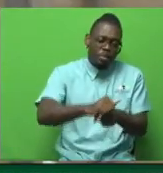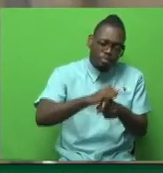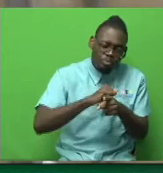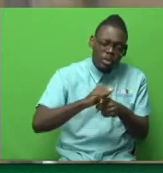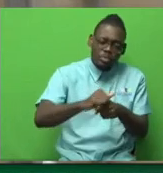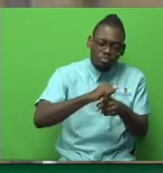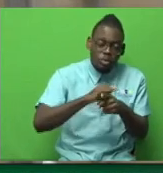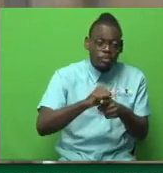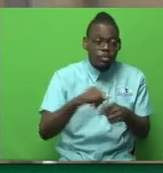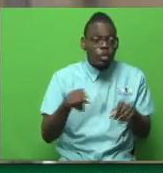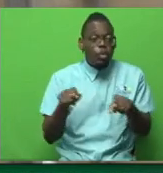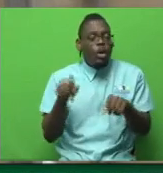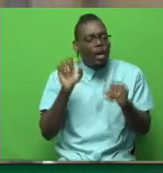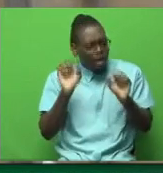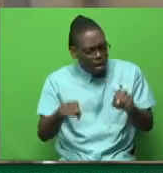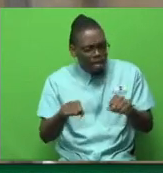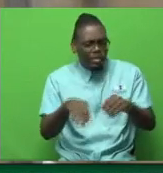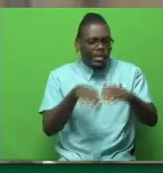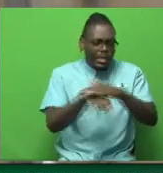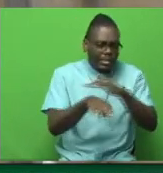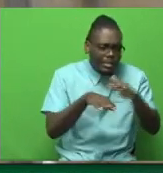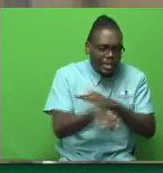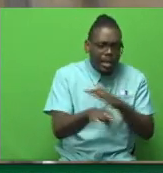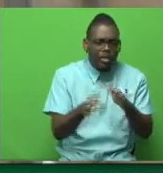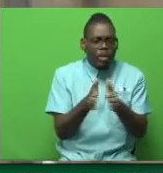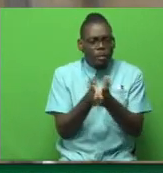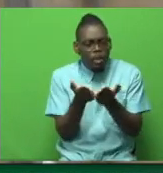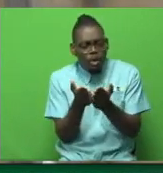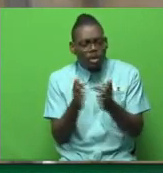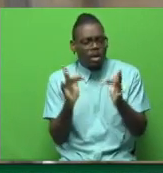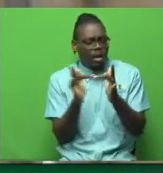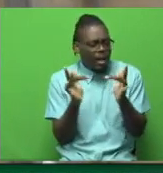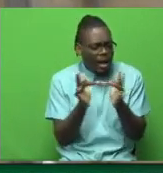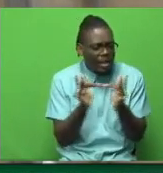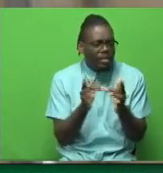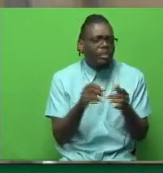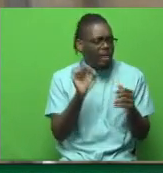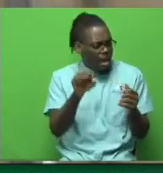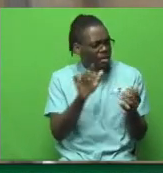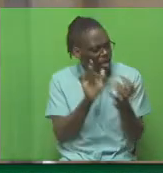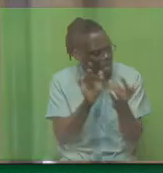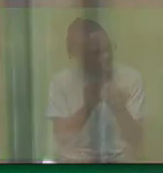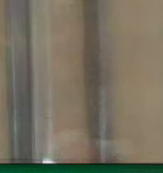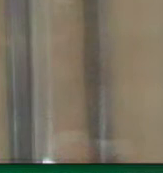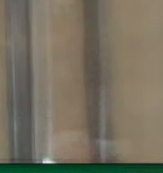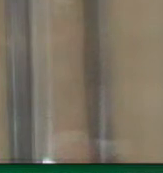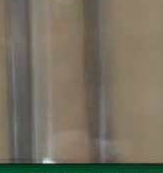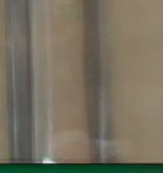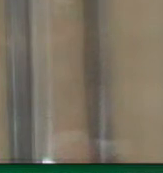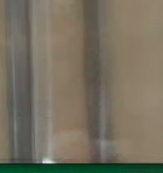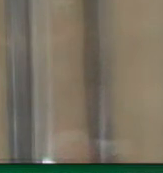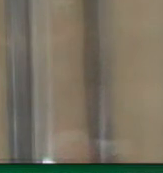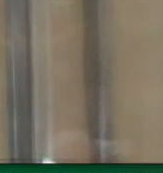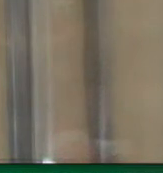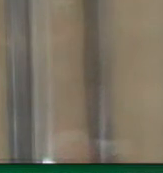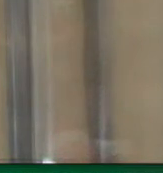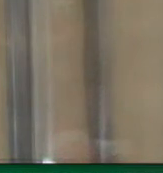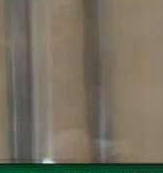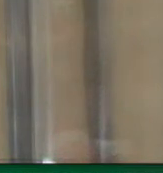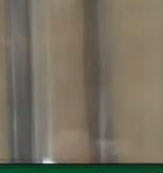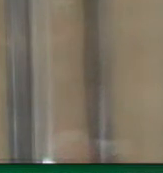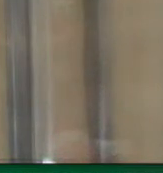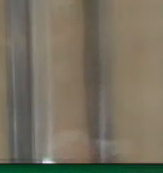platforms such as ebooks and continuation classes so Mr Deputy speaker the educational technology unit